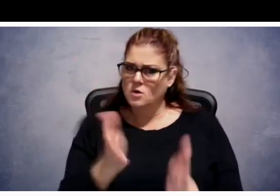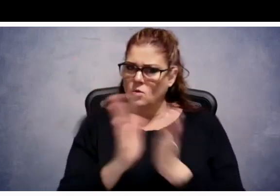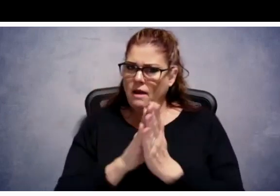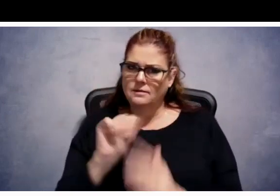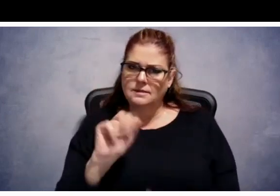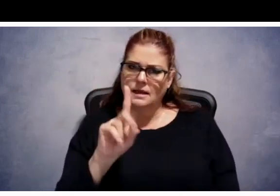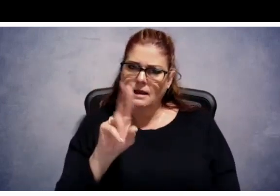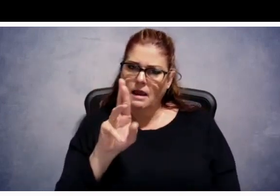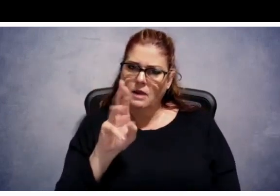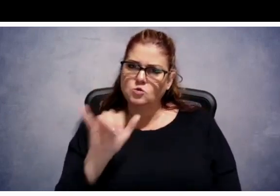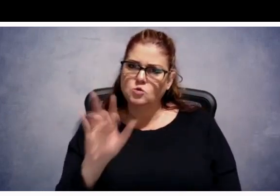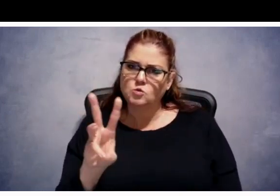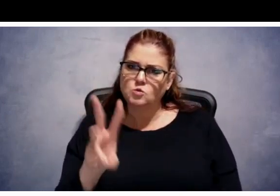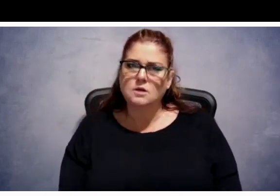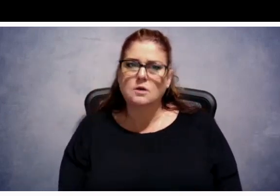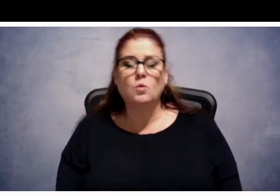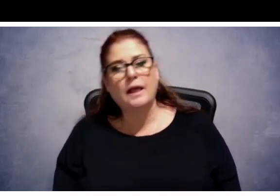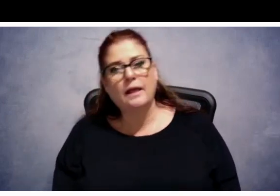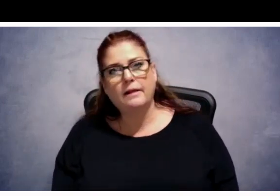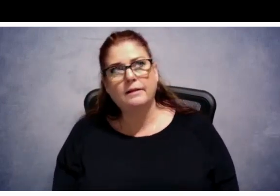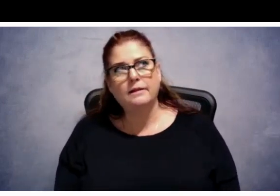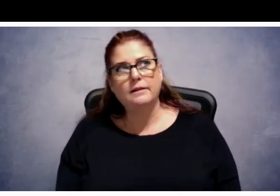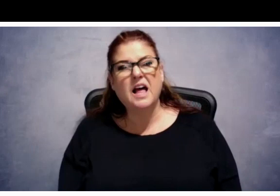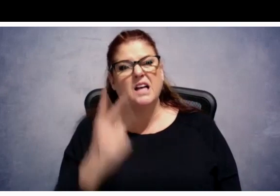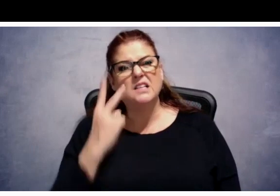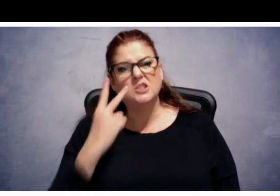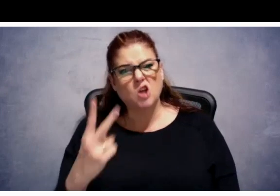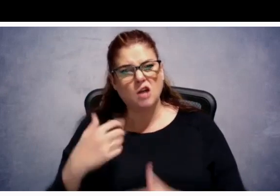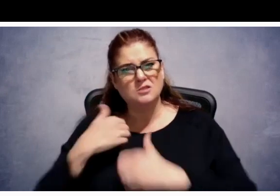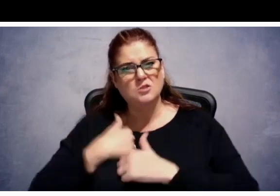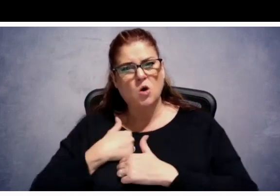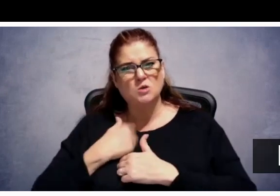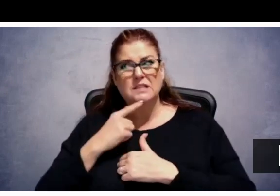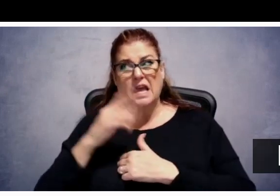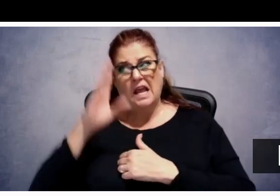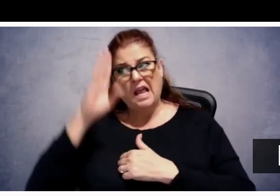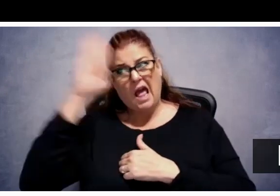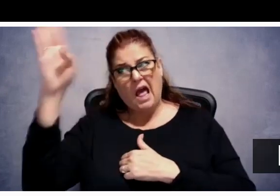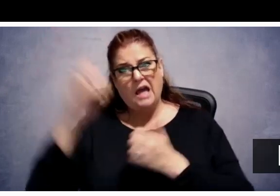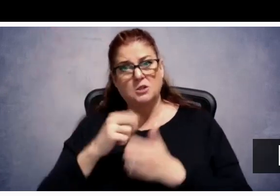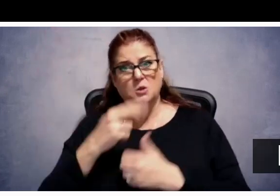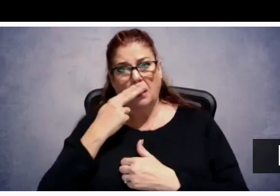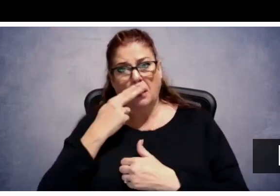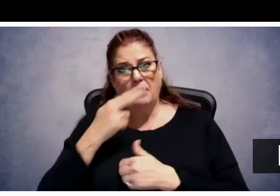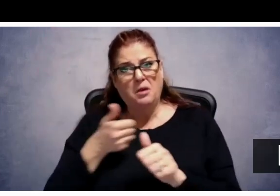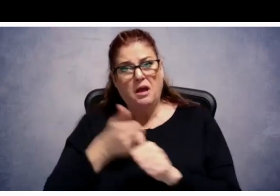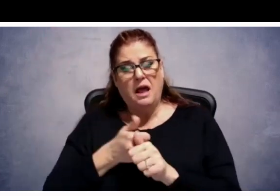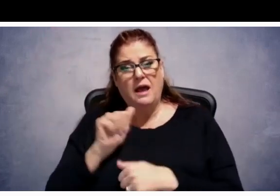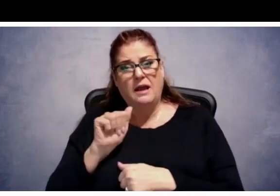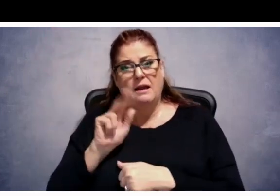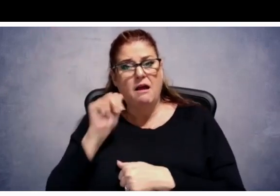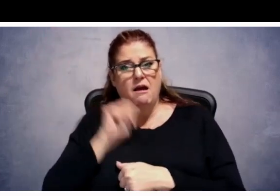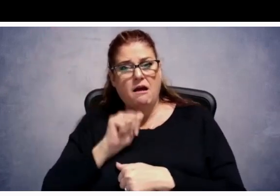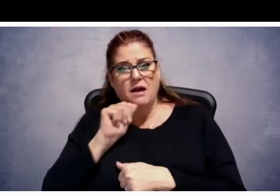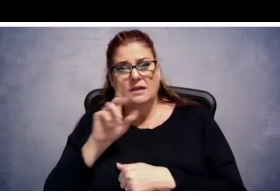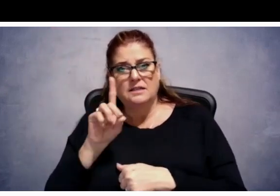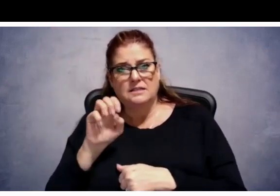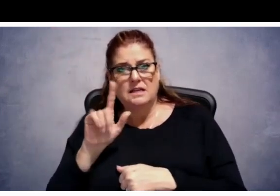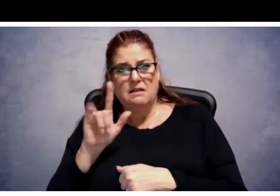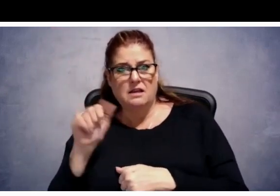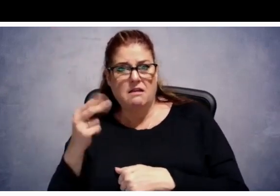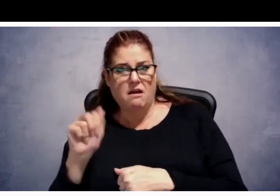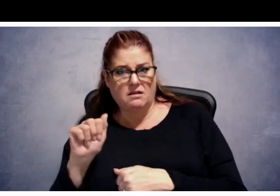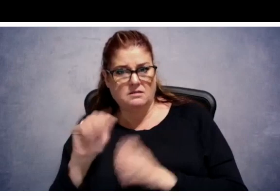Andrew?" "Well, I saw soldiers saying hi to Hitler behind Aunt Delia's house. And then